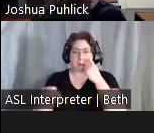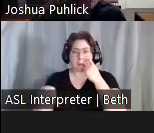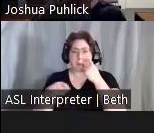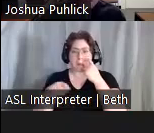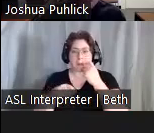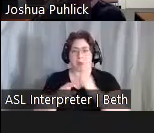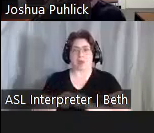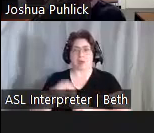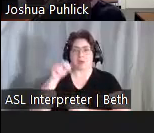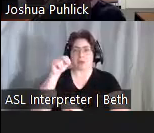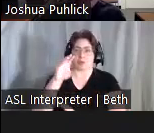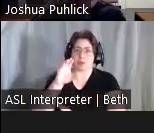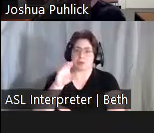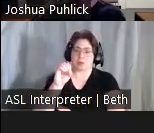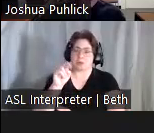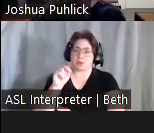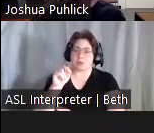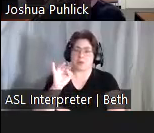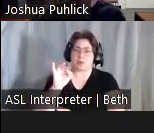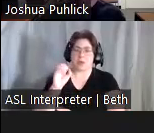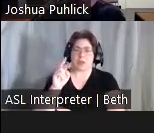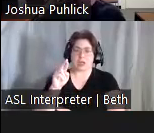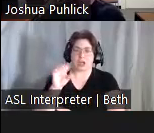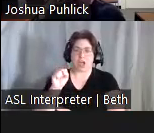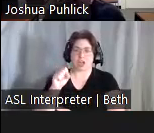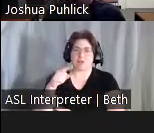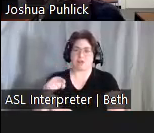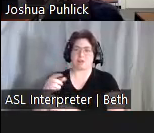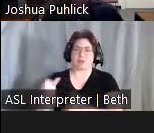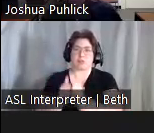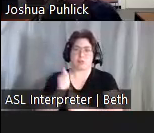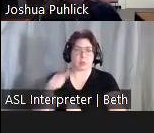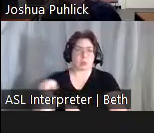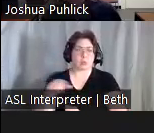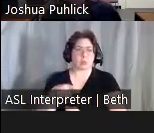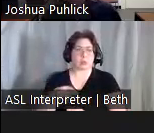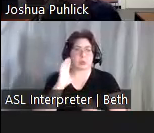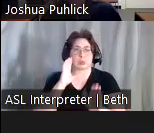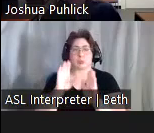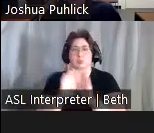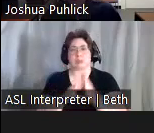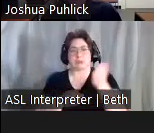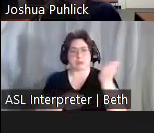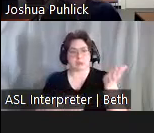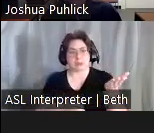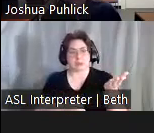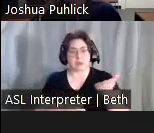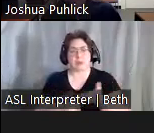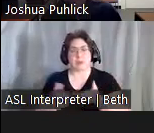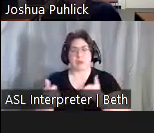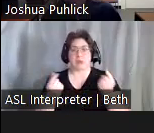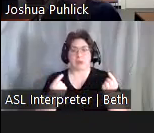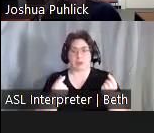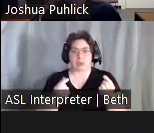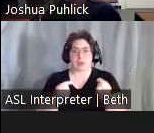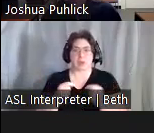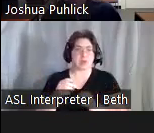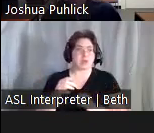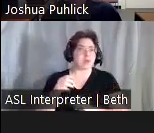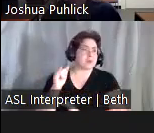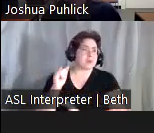is selection cutting. And what we did was we used empirical data. We had